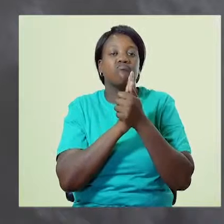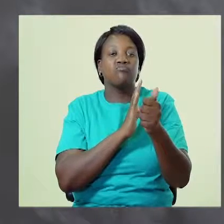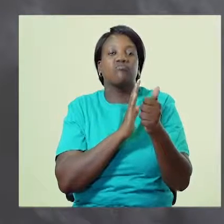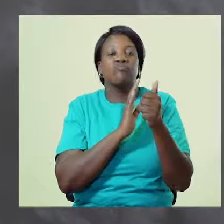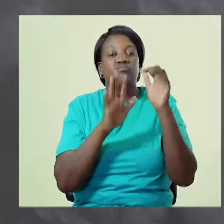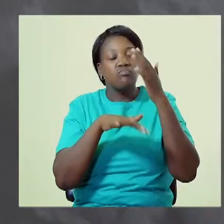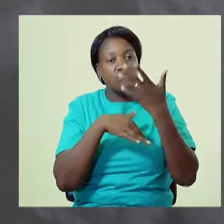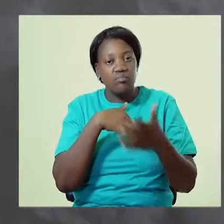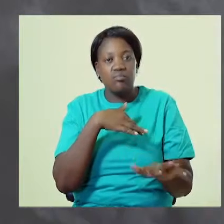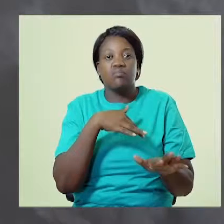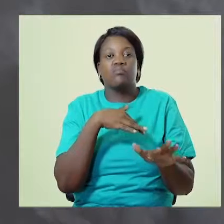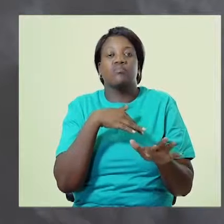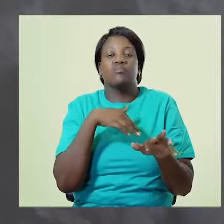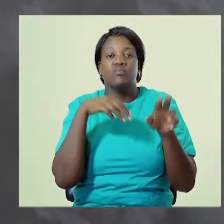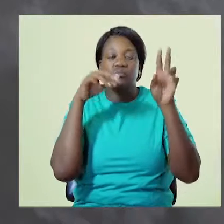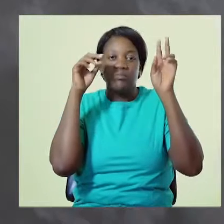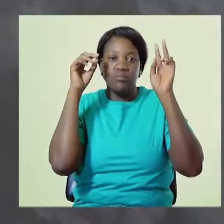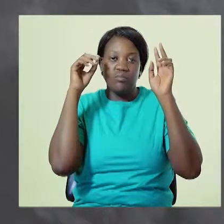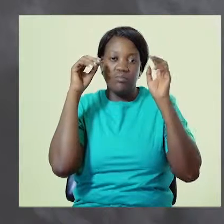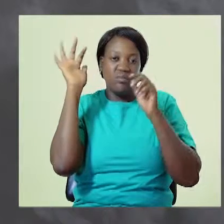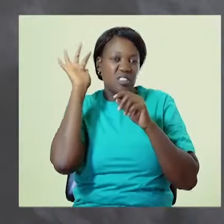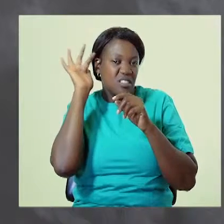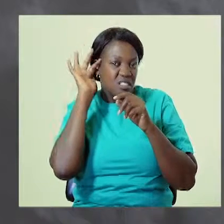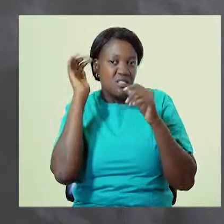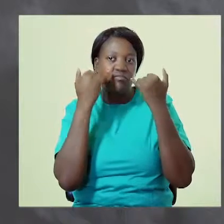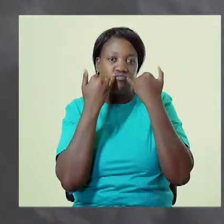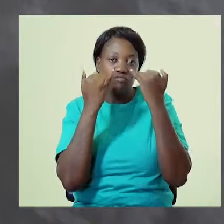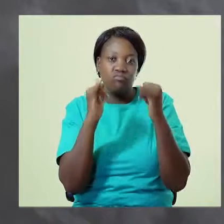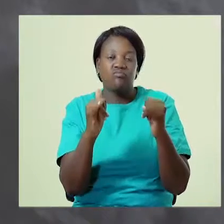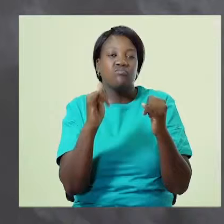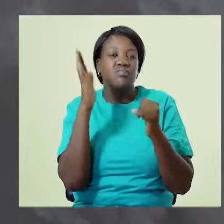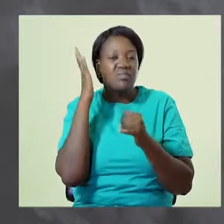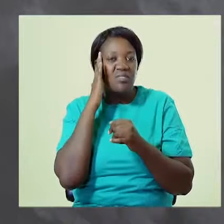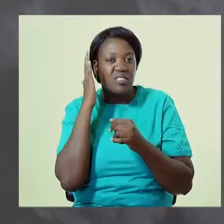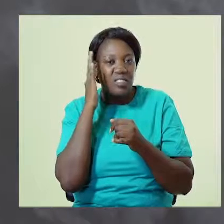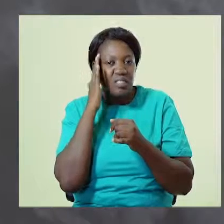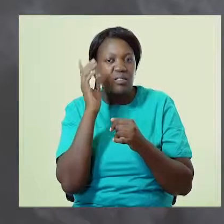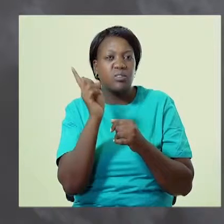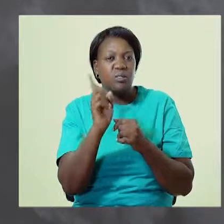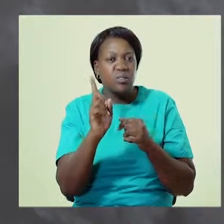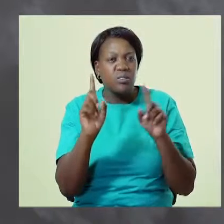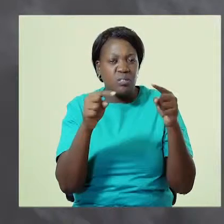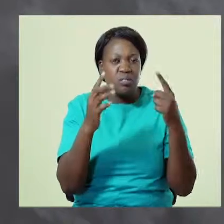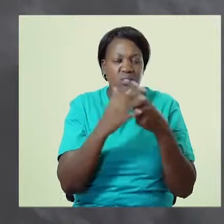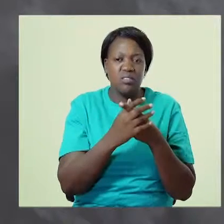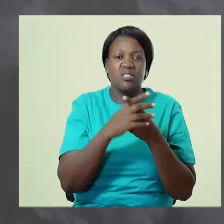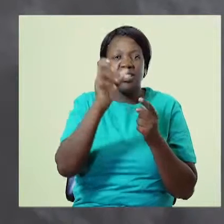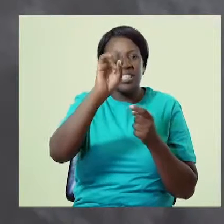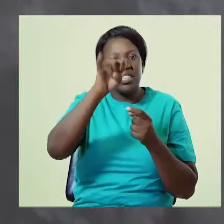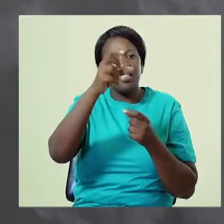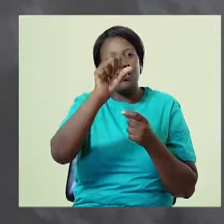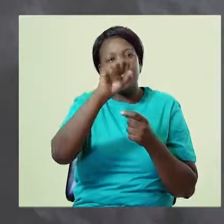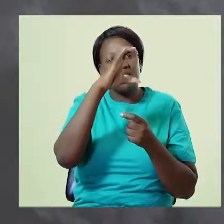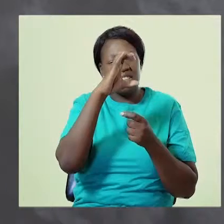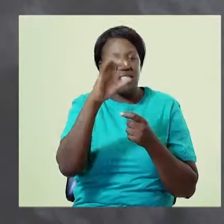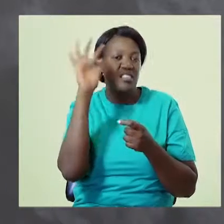of the lesson, you should be able to listen for information, know what to expect in the final JSC exam for